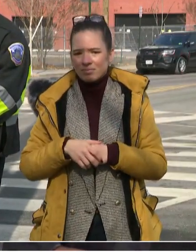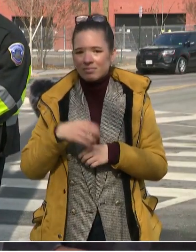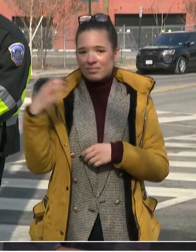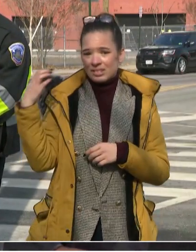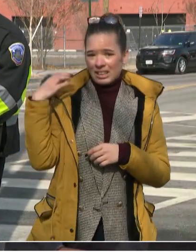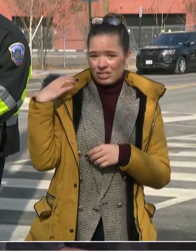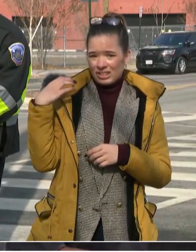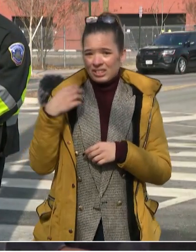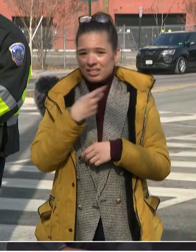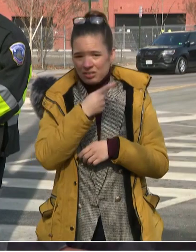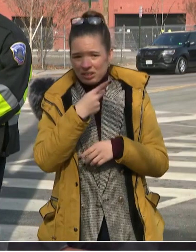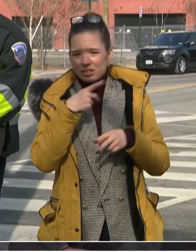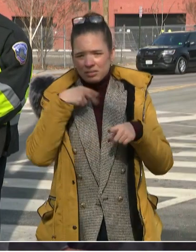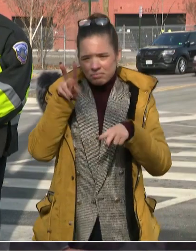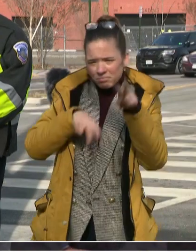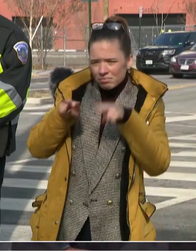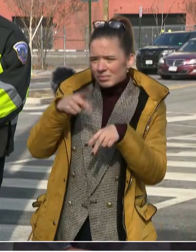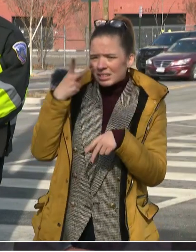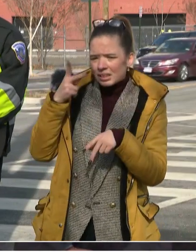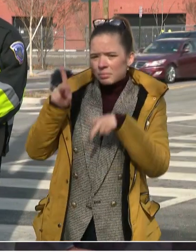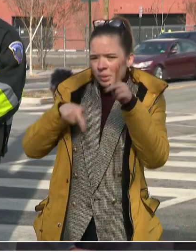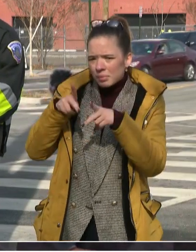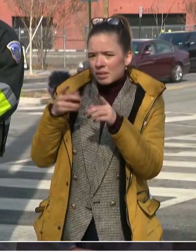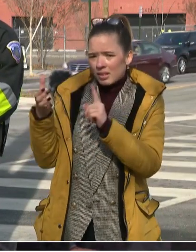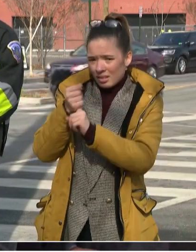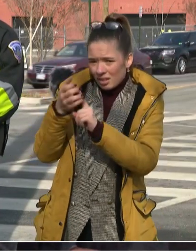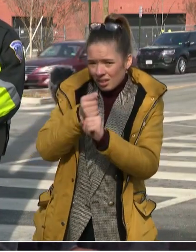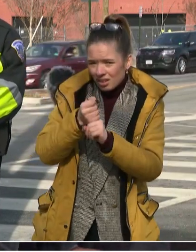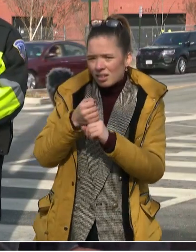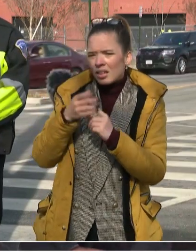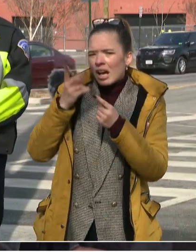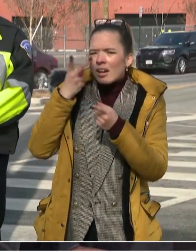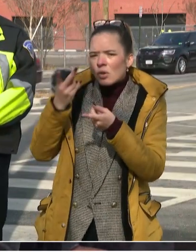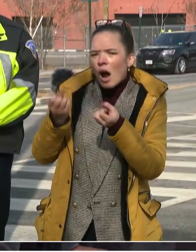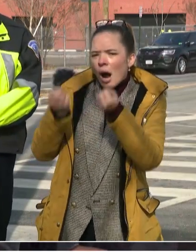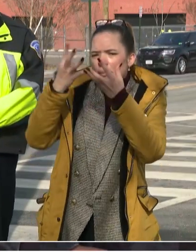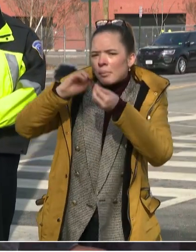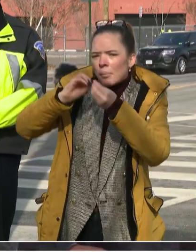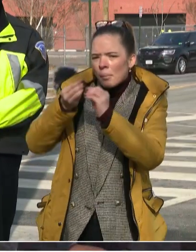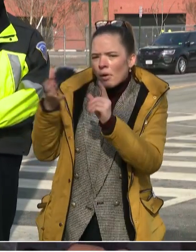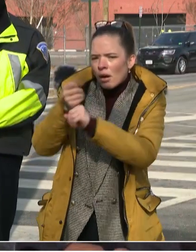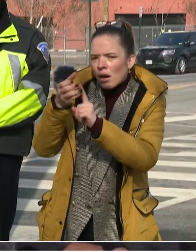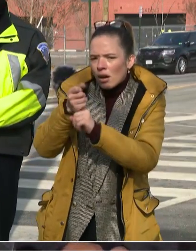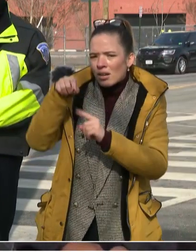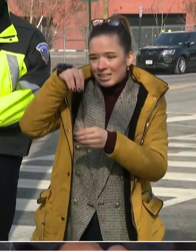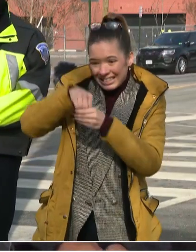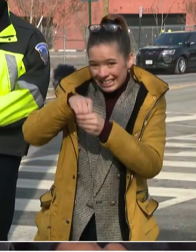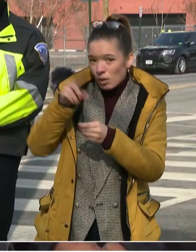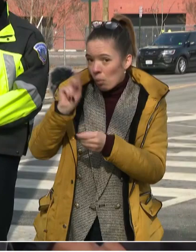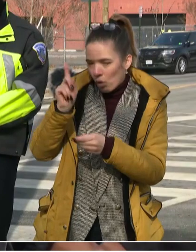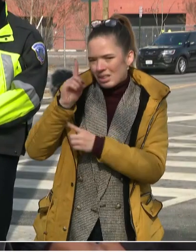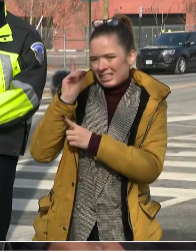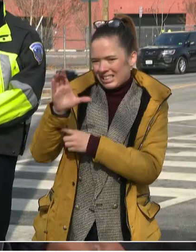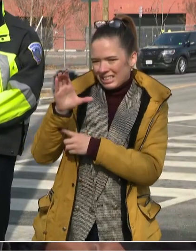the people who are being arrested, and you look at the number of people who are being arrested in the District of Columbia and also